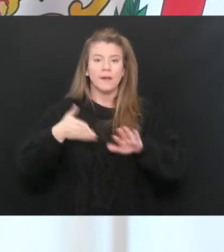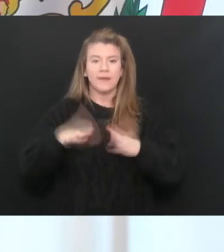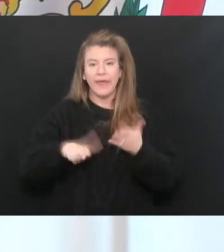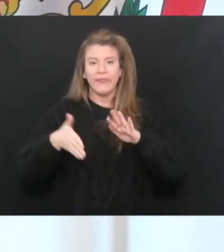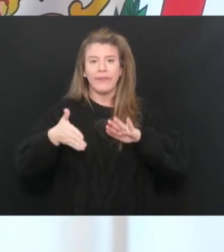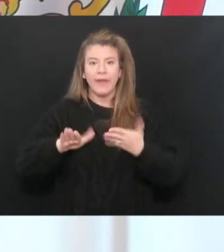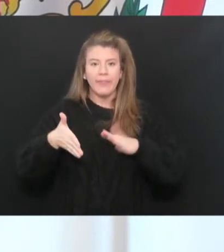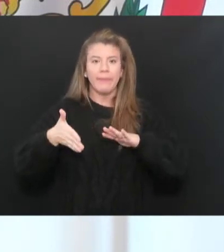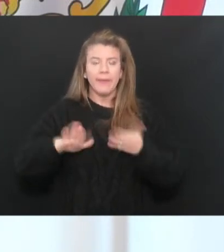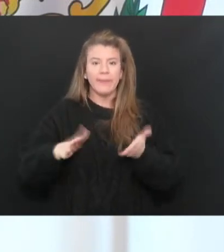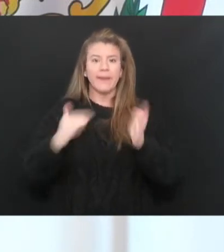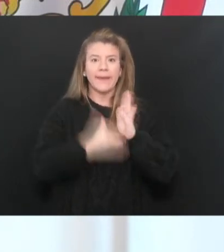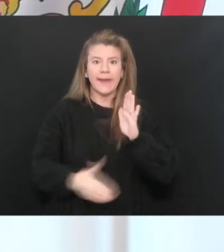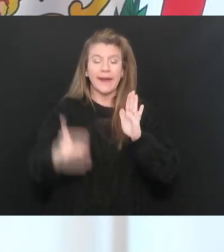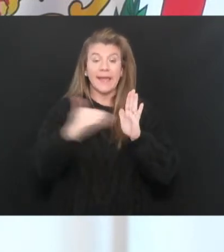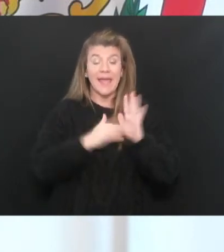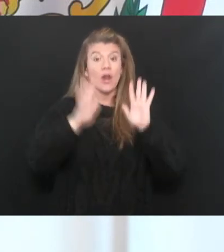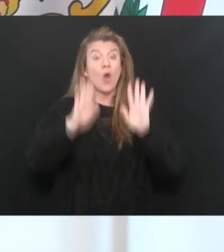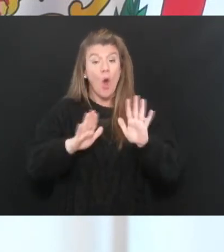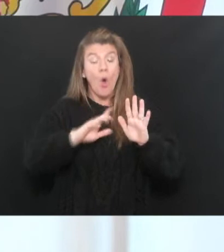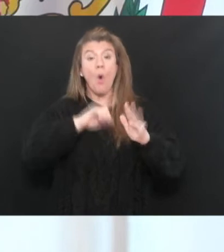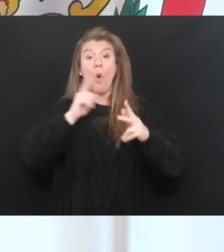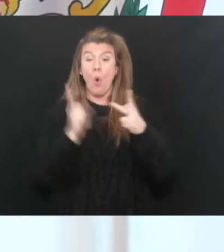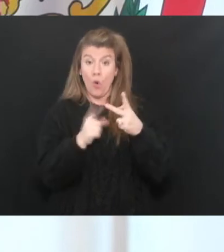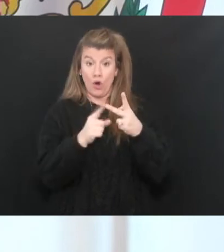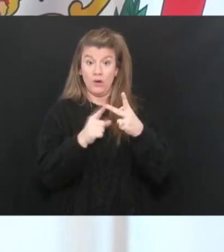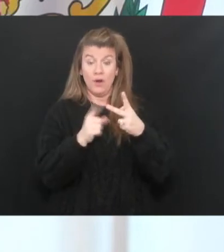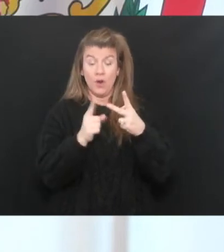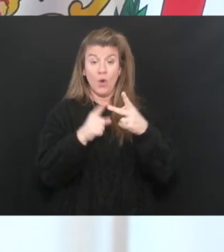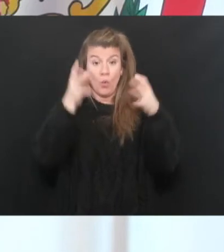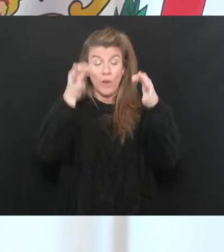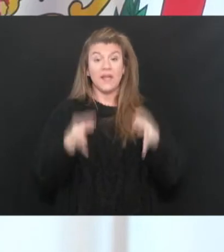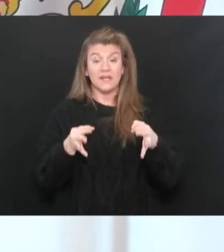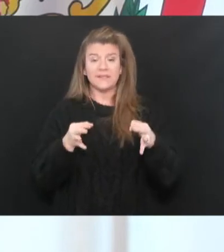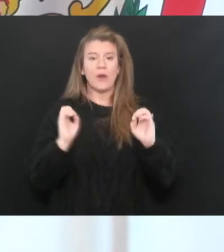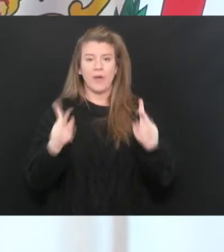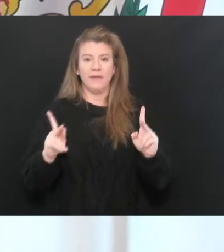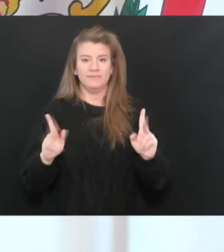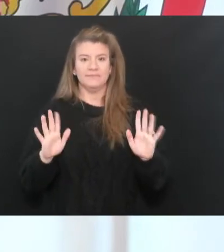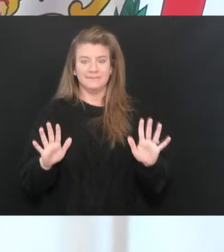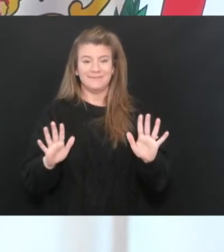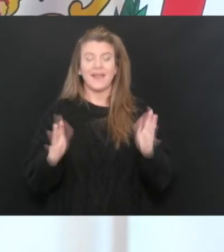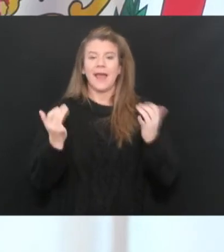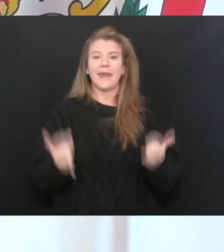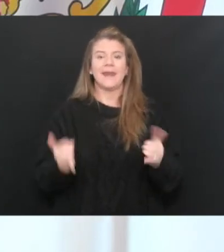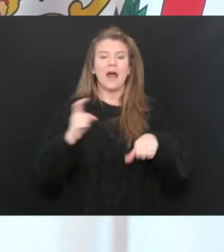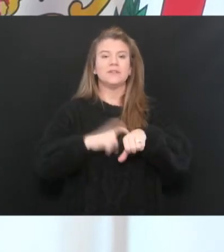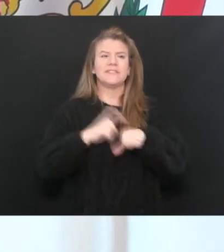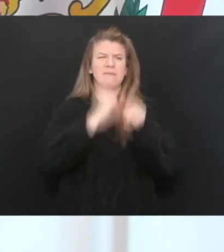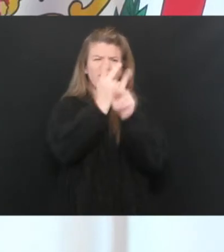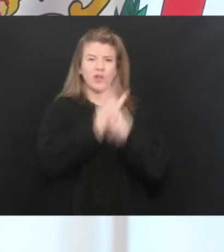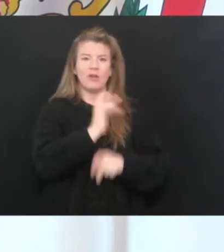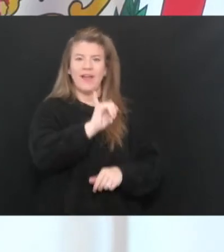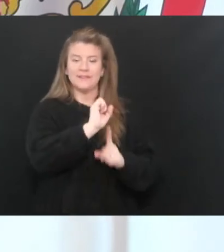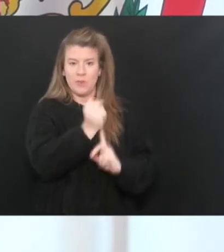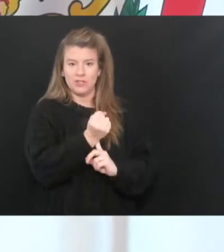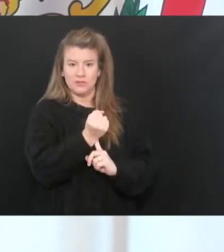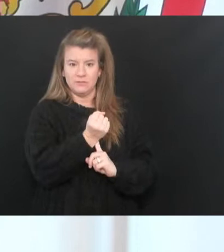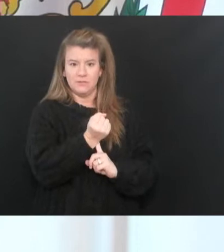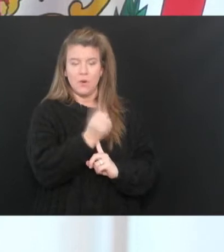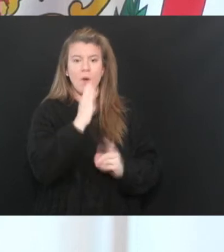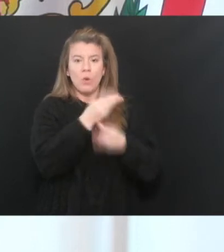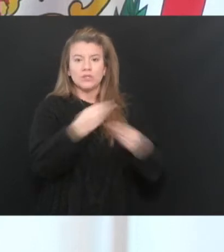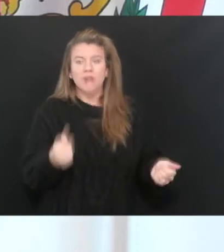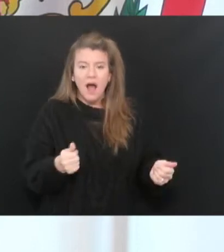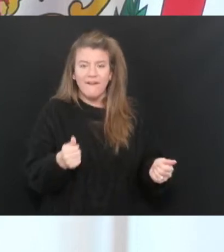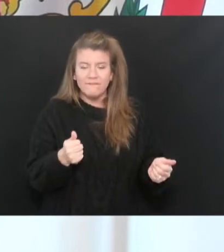death. Or we can absolutely decide, okay, we're going to solve the inconvenience. We're going to solve